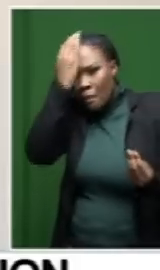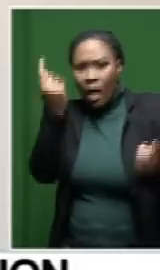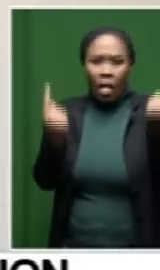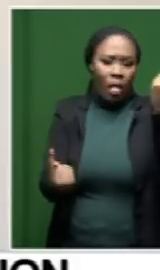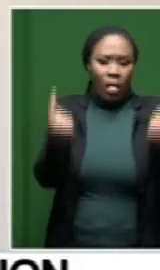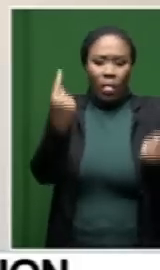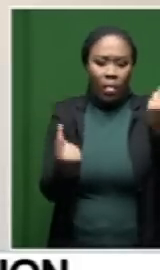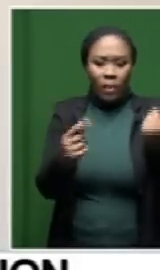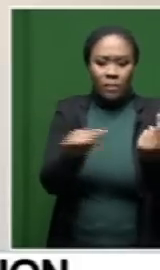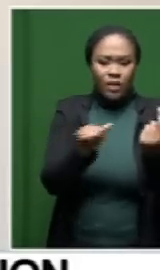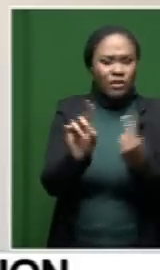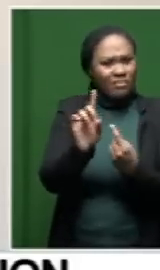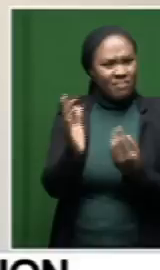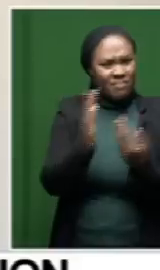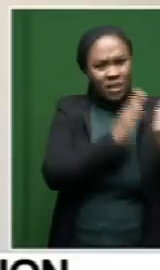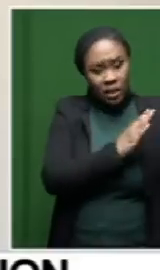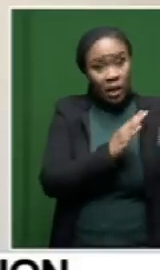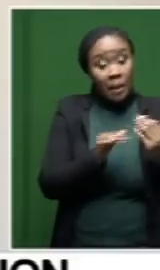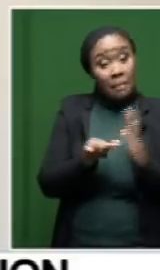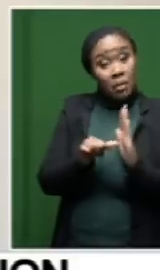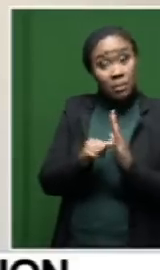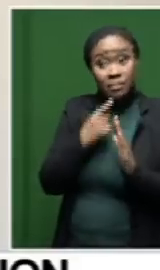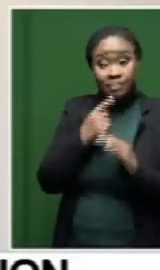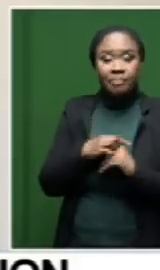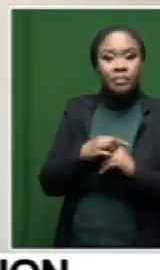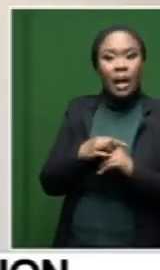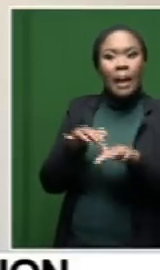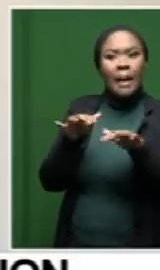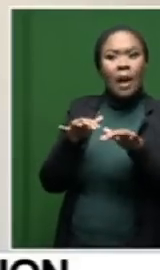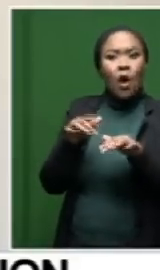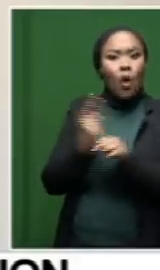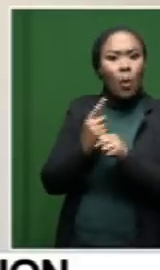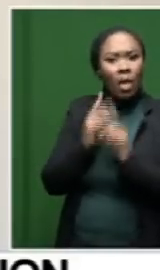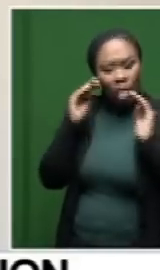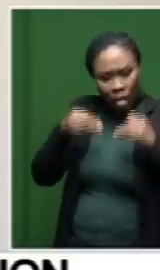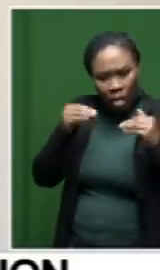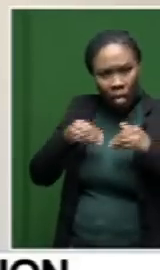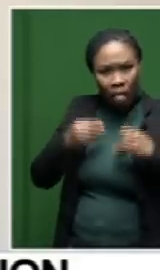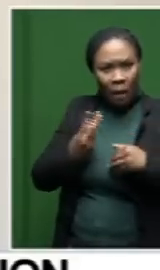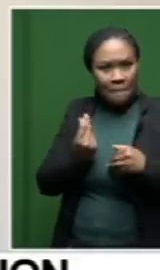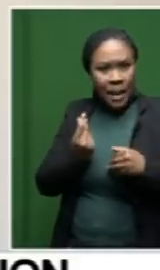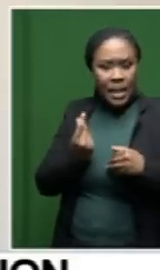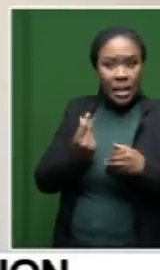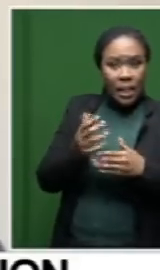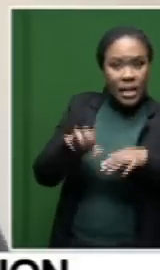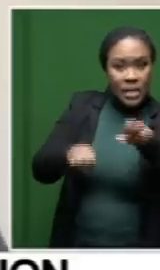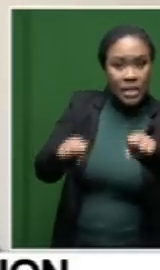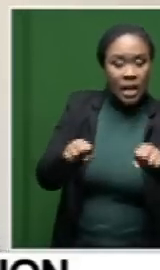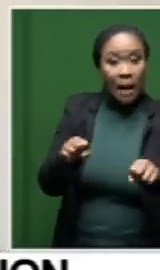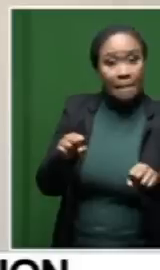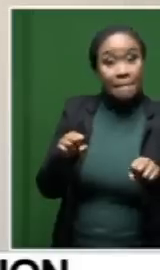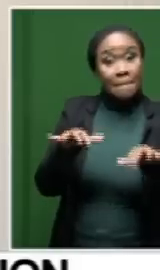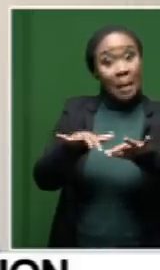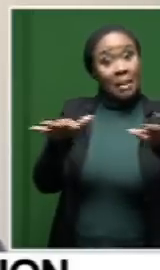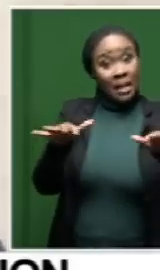interests able to triumph over the public good? That's the real question. Mm-hmm. And to that